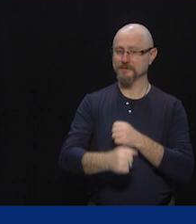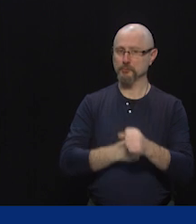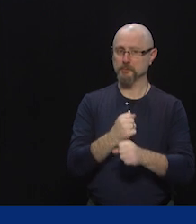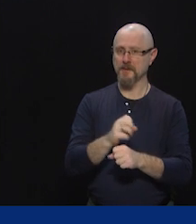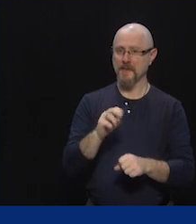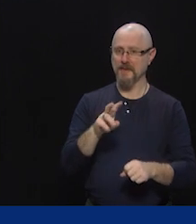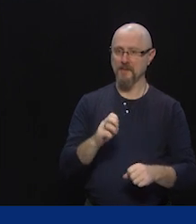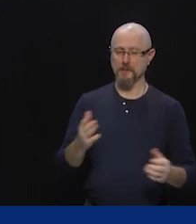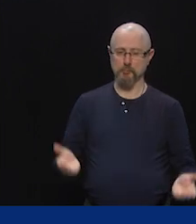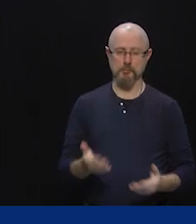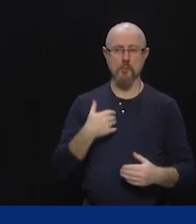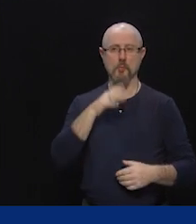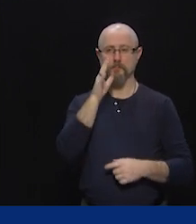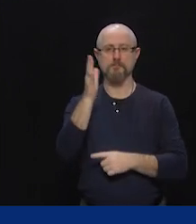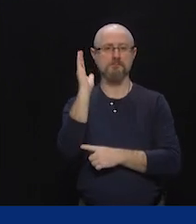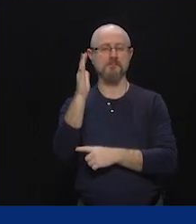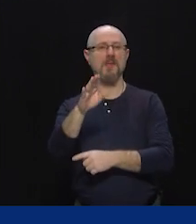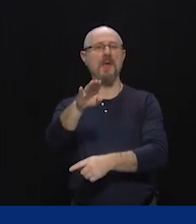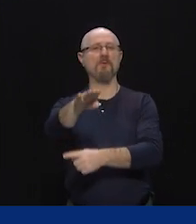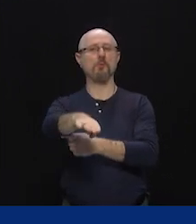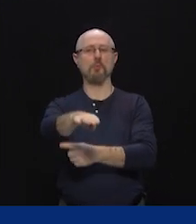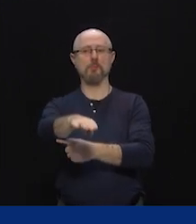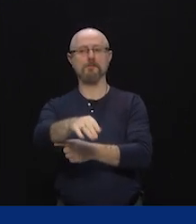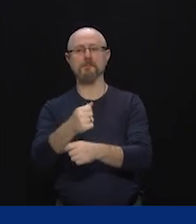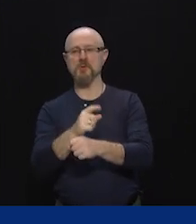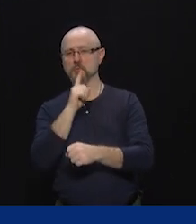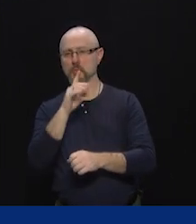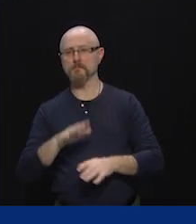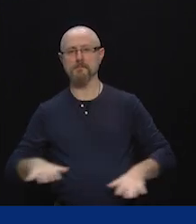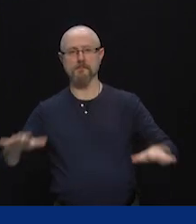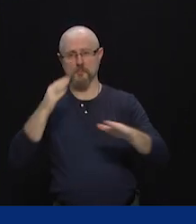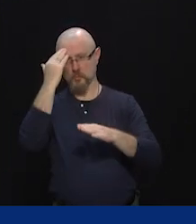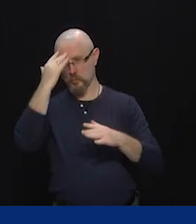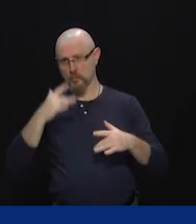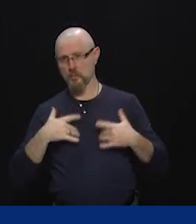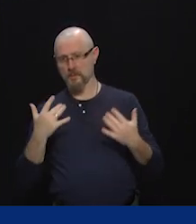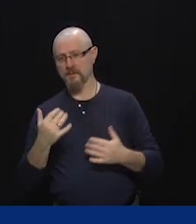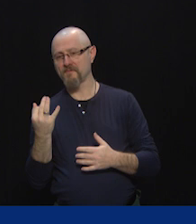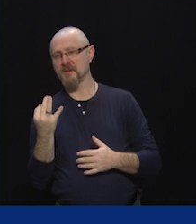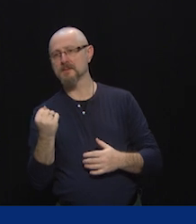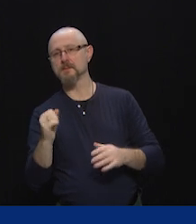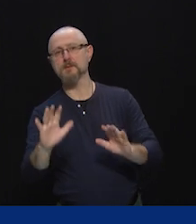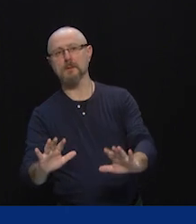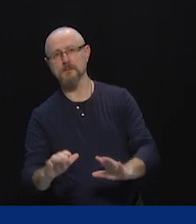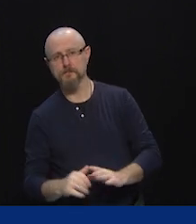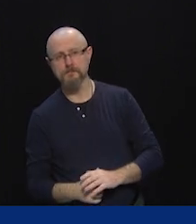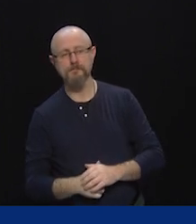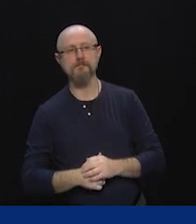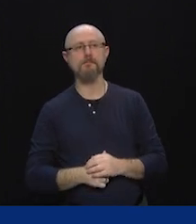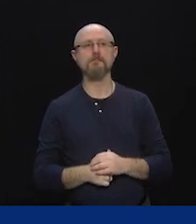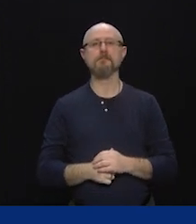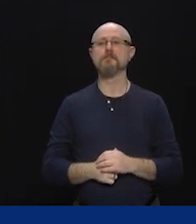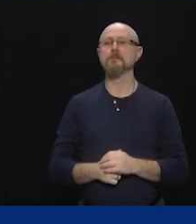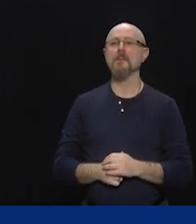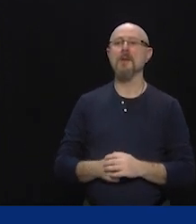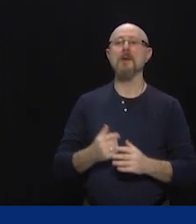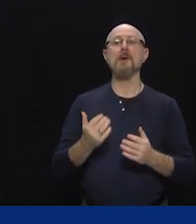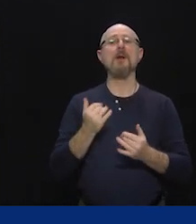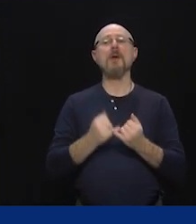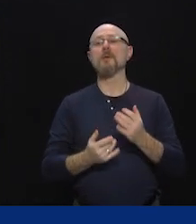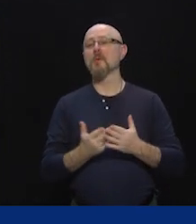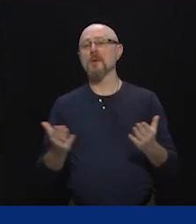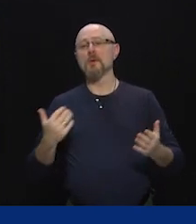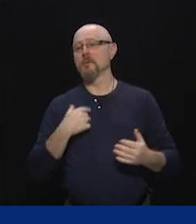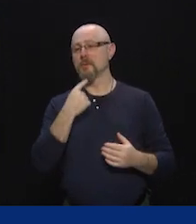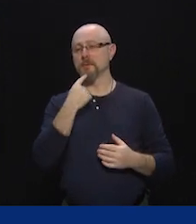press conference in the afternoon to make sure everyone knows what we're doing to head into the weekend. But here's the last thing we can offer. As you're heading